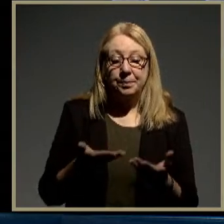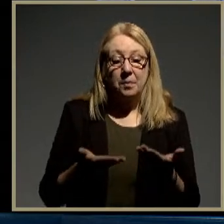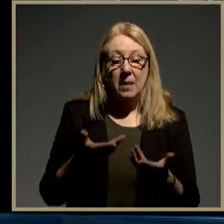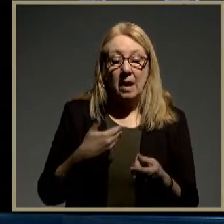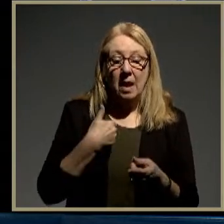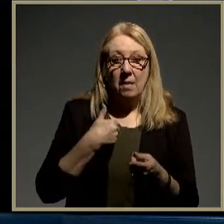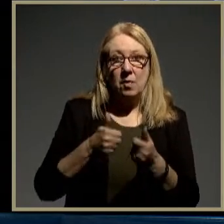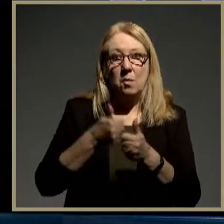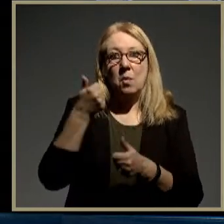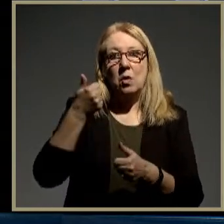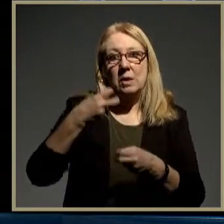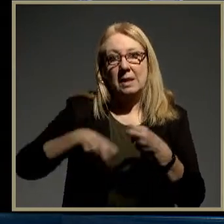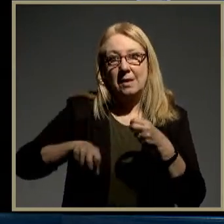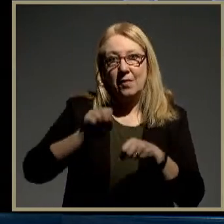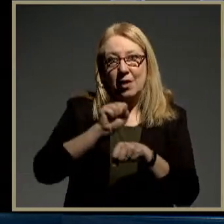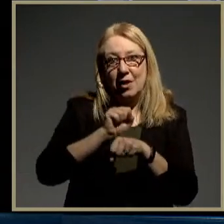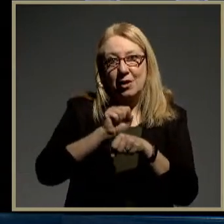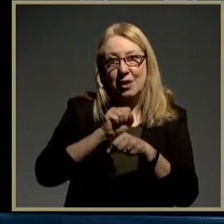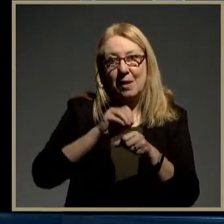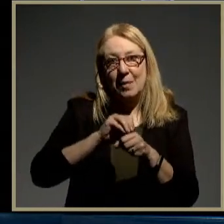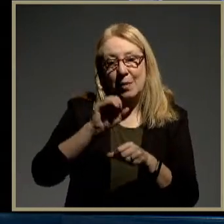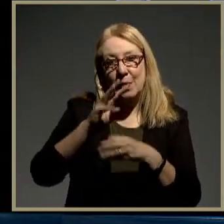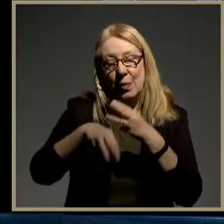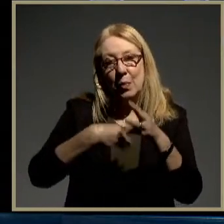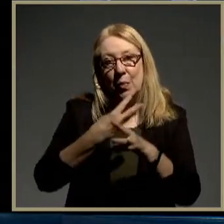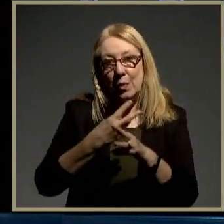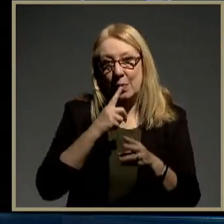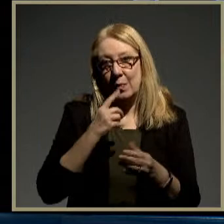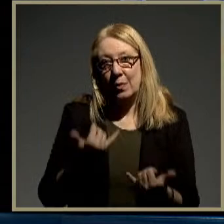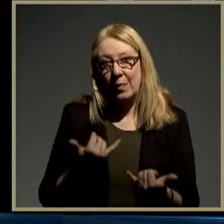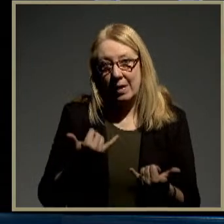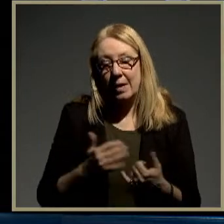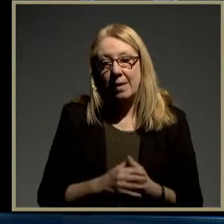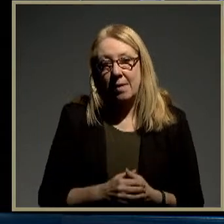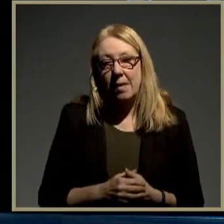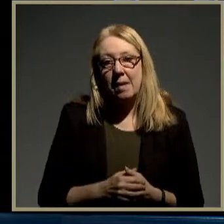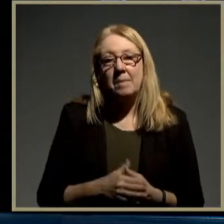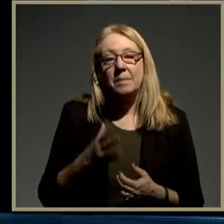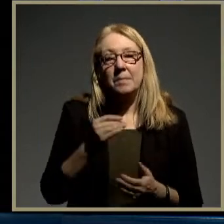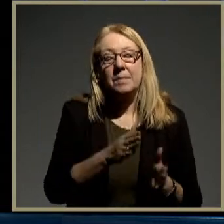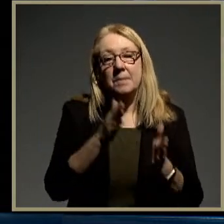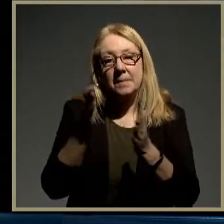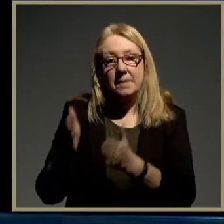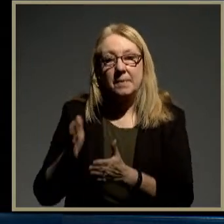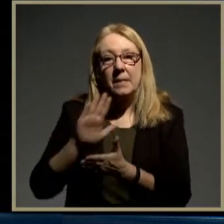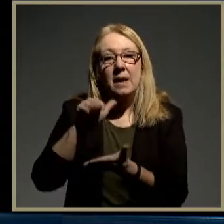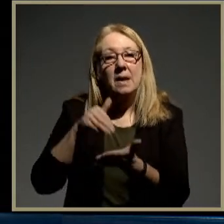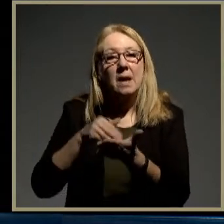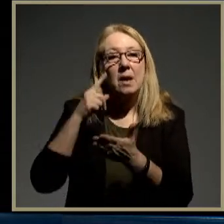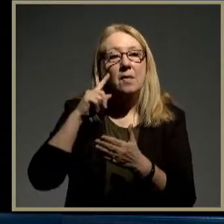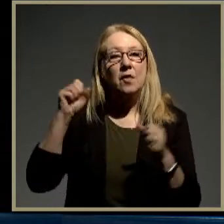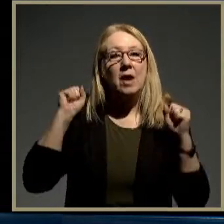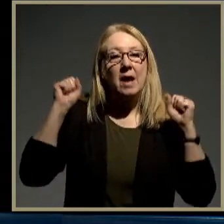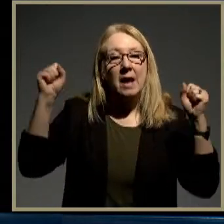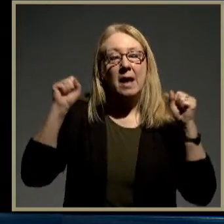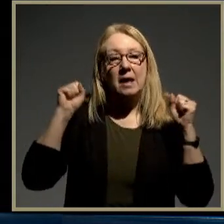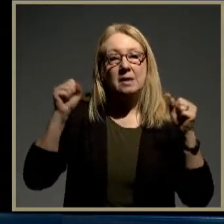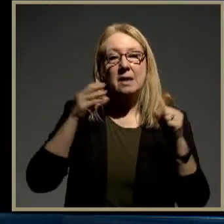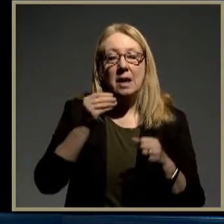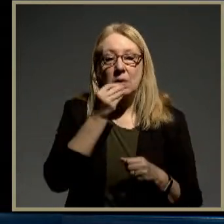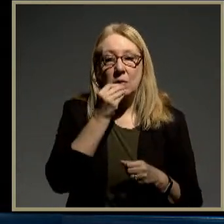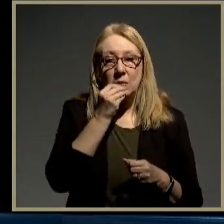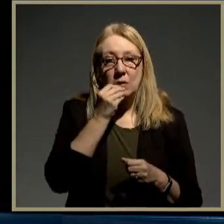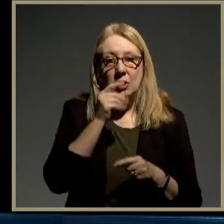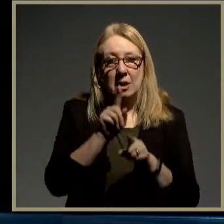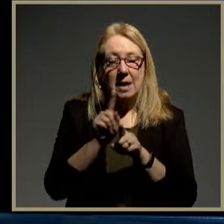some of the most difficult jobs in all the world at the moment. And finally, the Center for Exercise and Nutrition